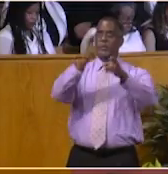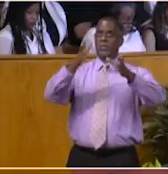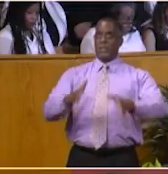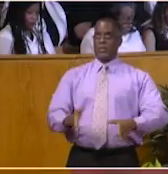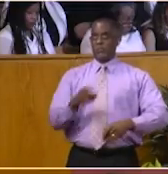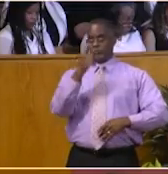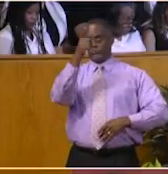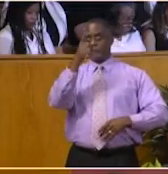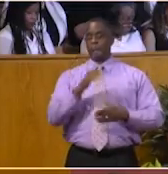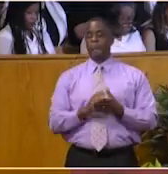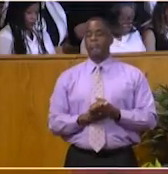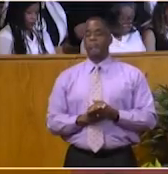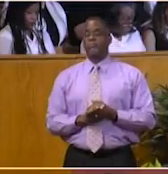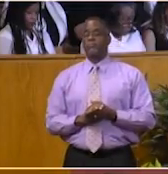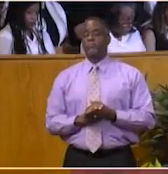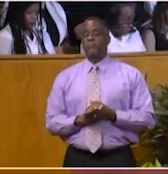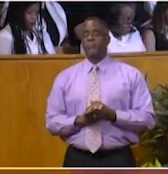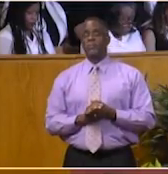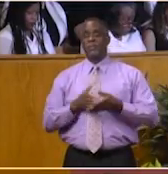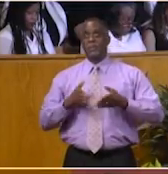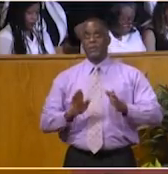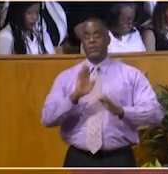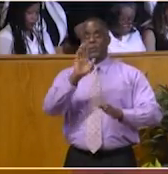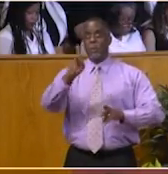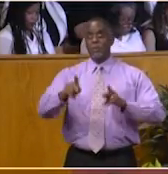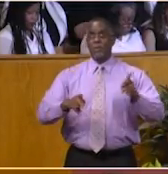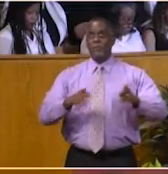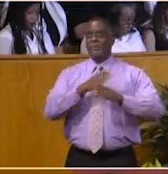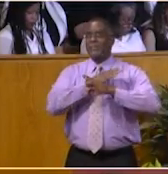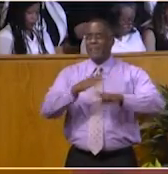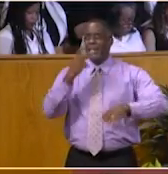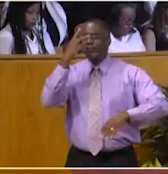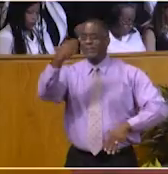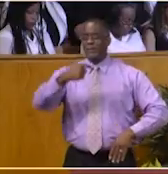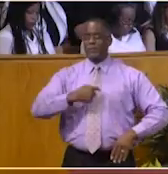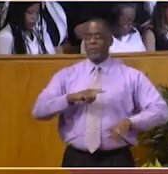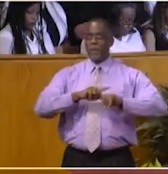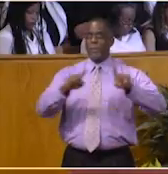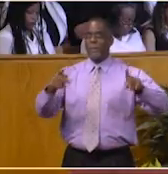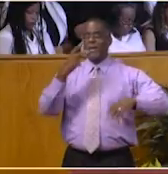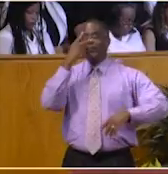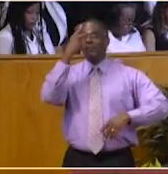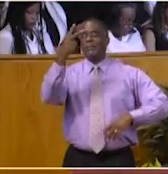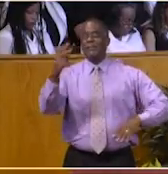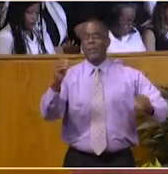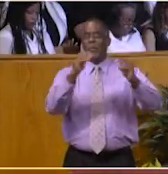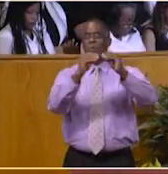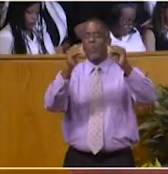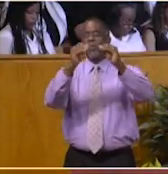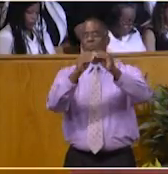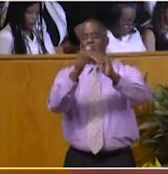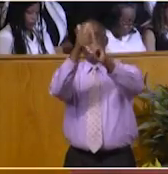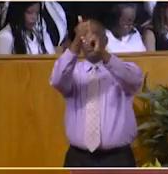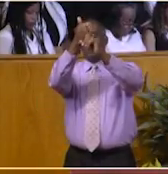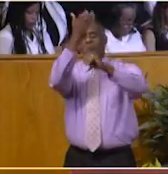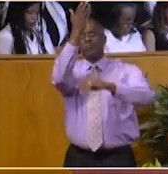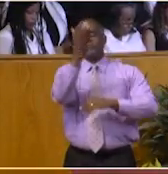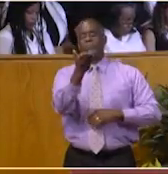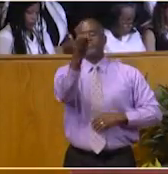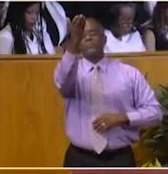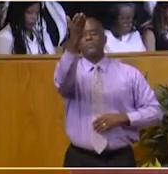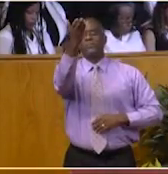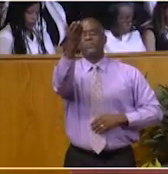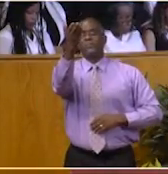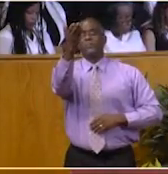redeemer. Let your people see less of me and more of thee. This is